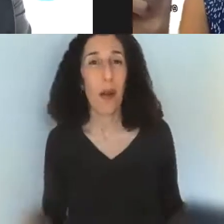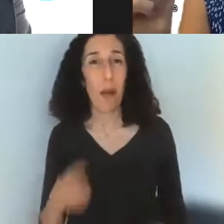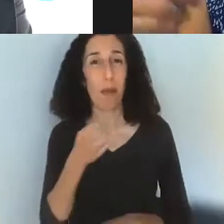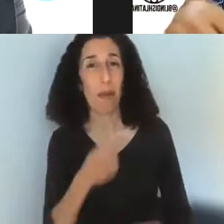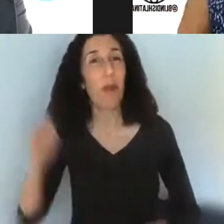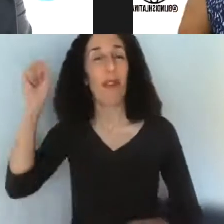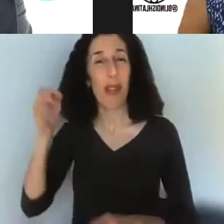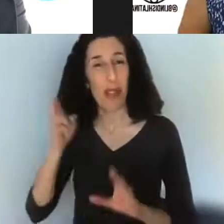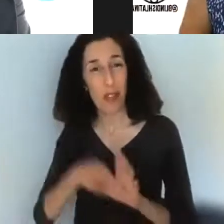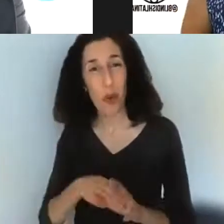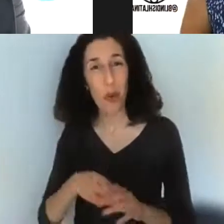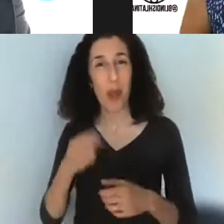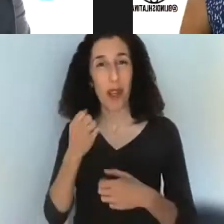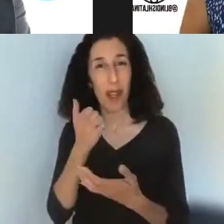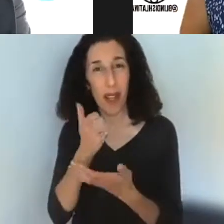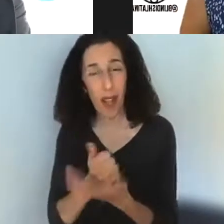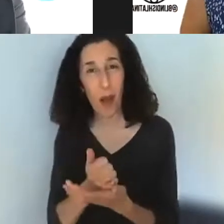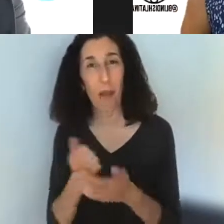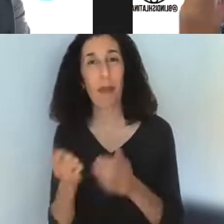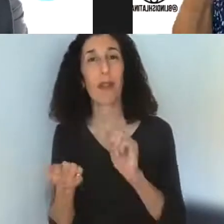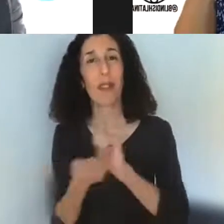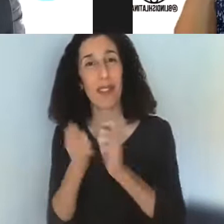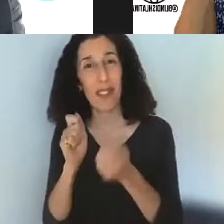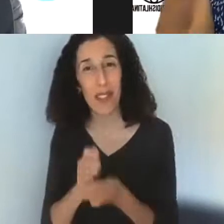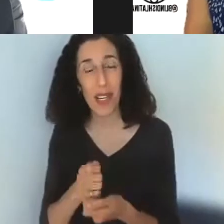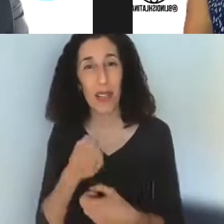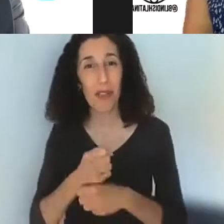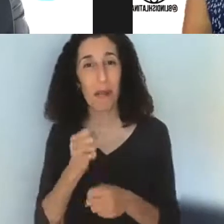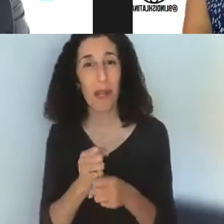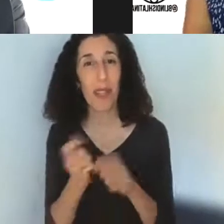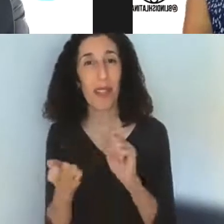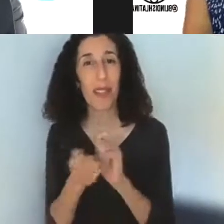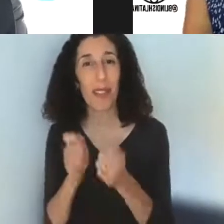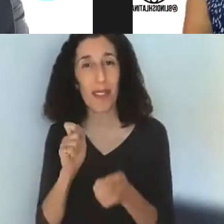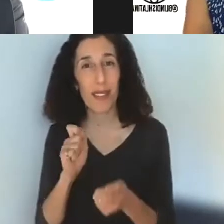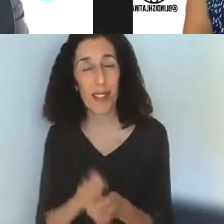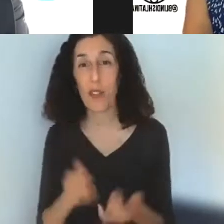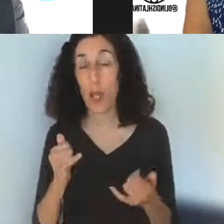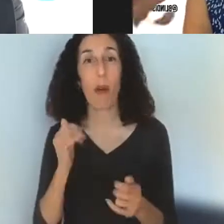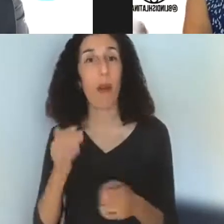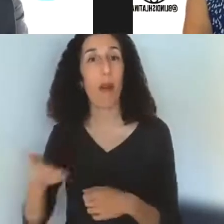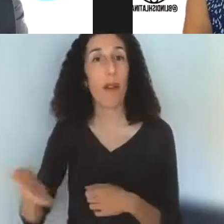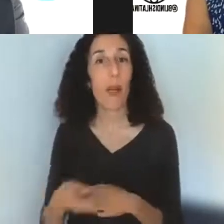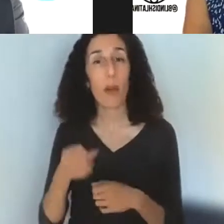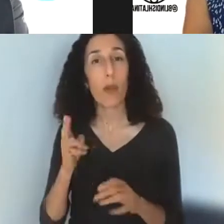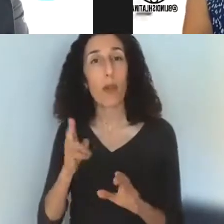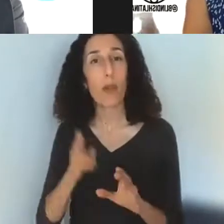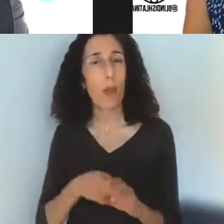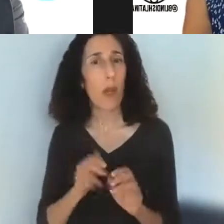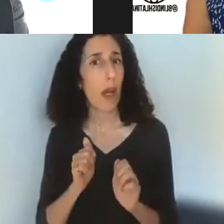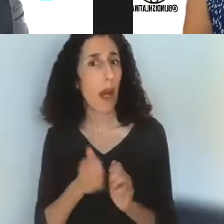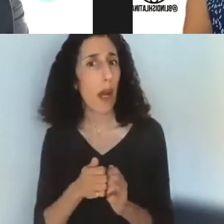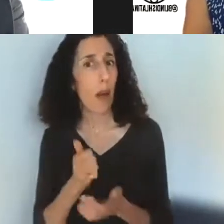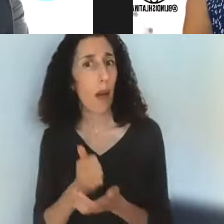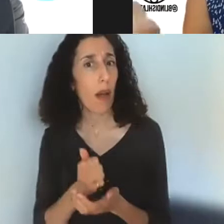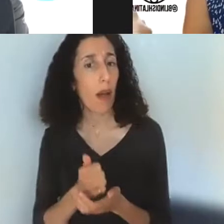movement. And we have just a few things that we wanted to invite you to do now. We invite you to follow Blindish